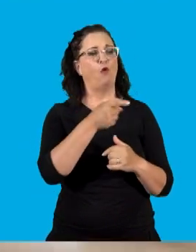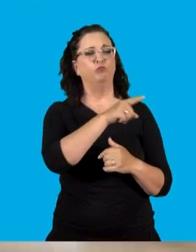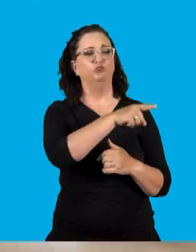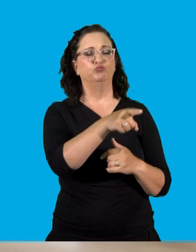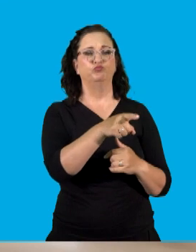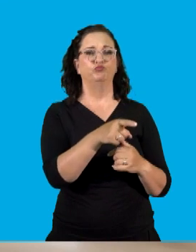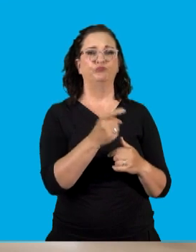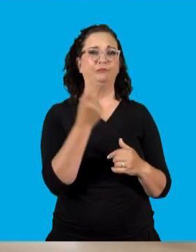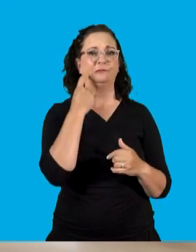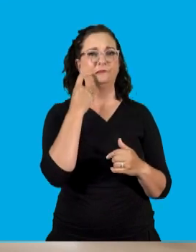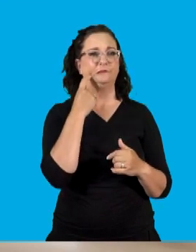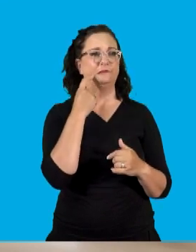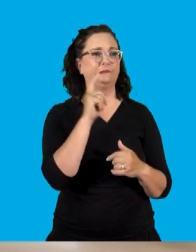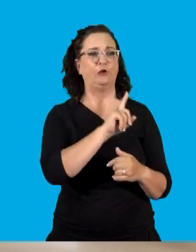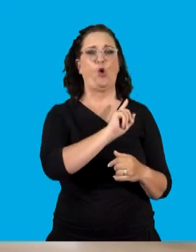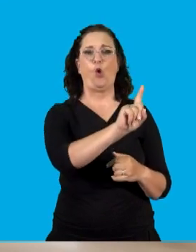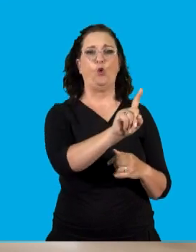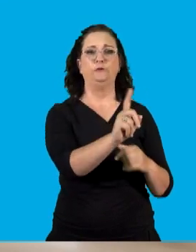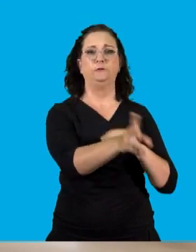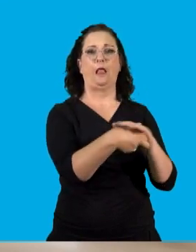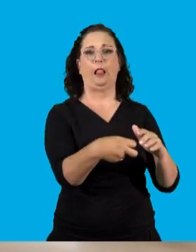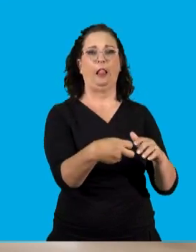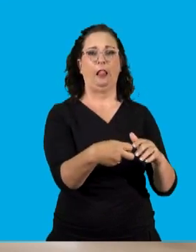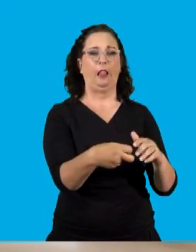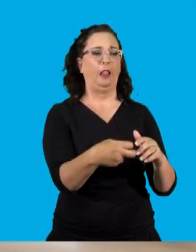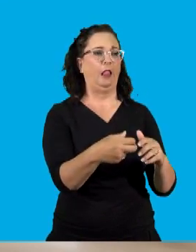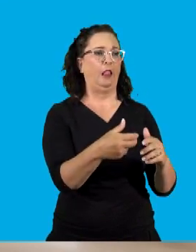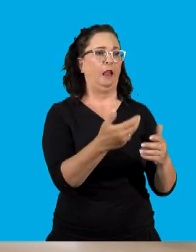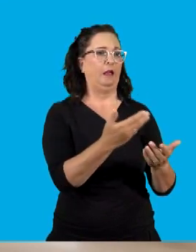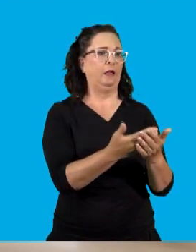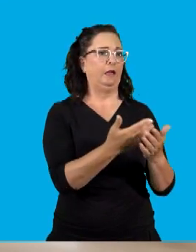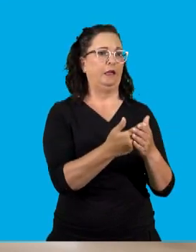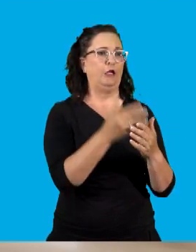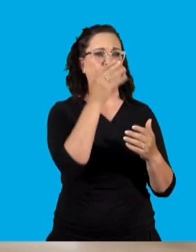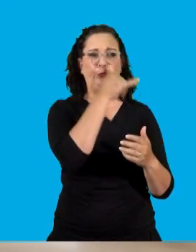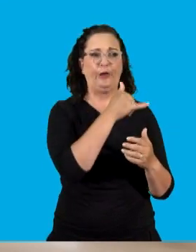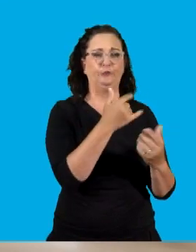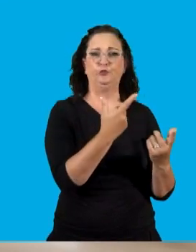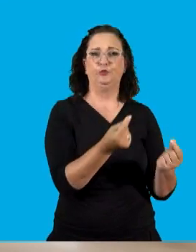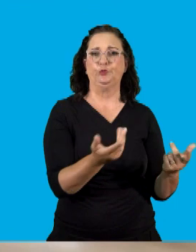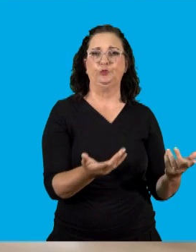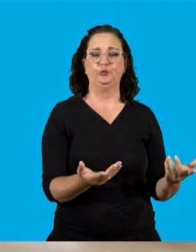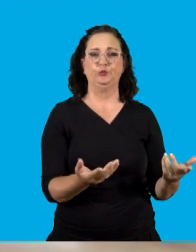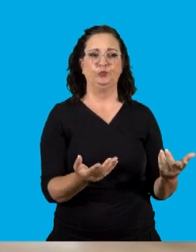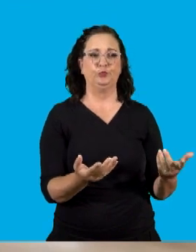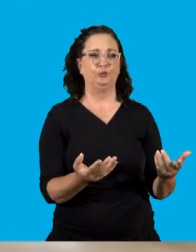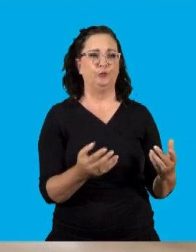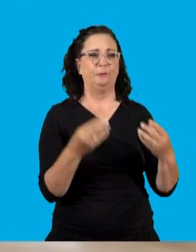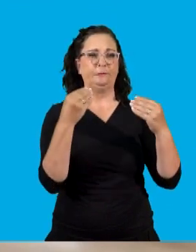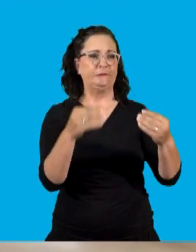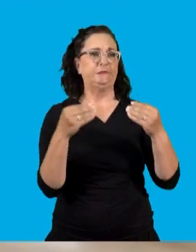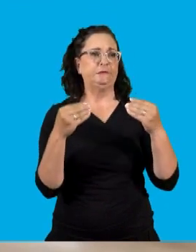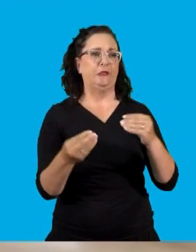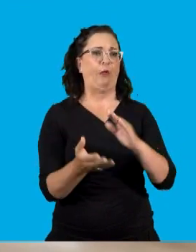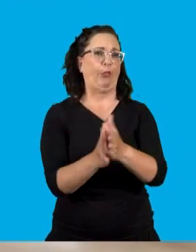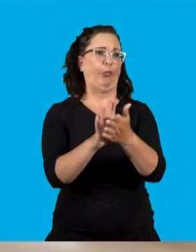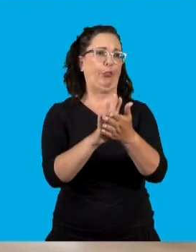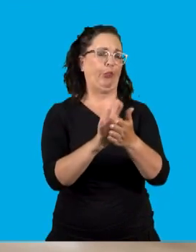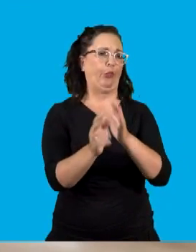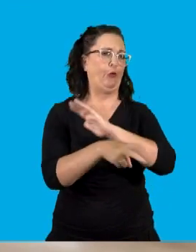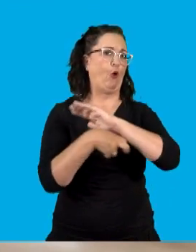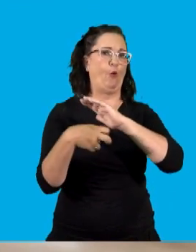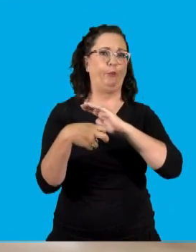is to just go and shoplift, steal the products in the business, do crime, rob businesses